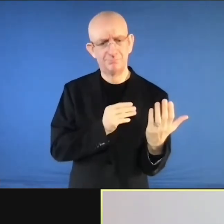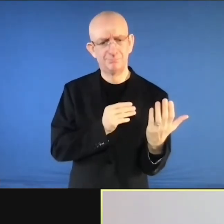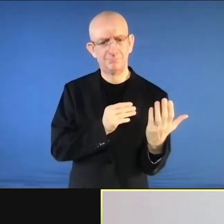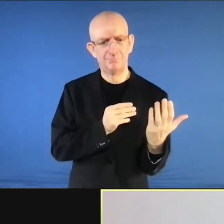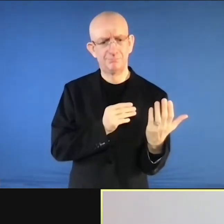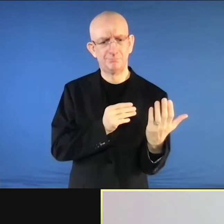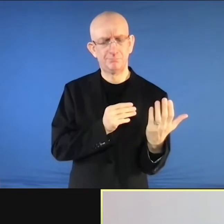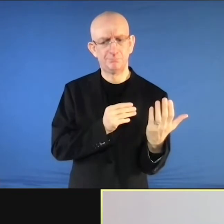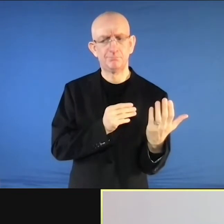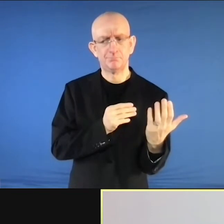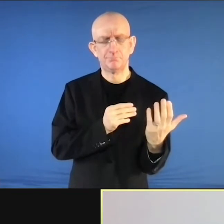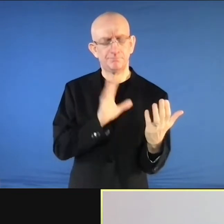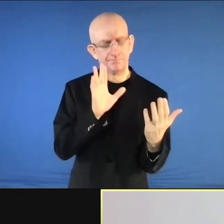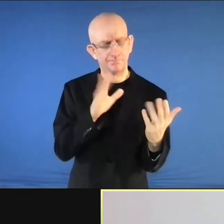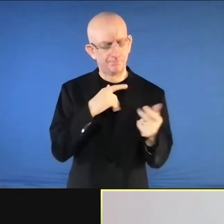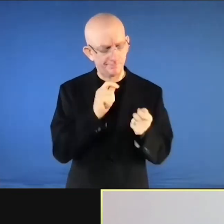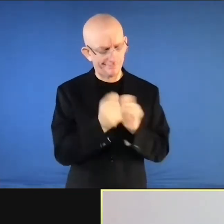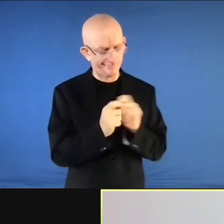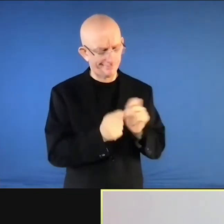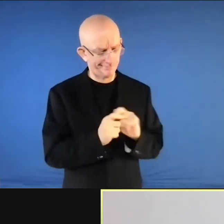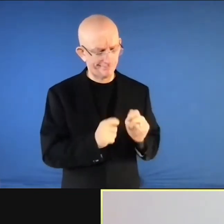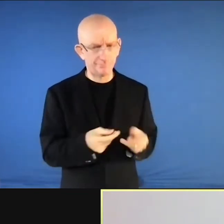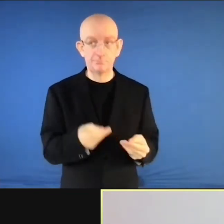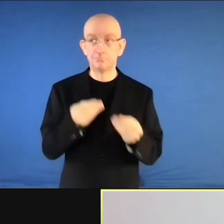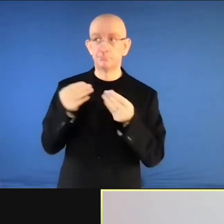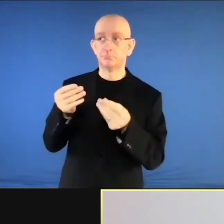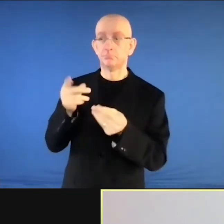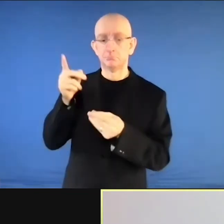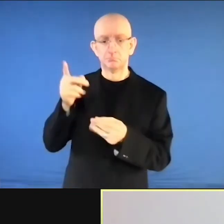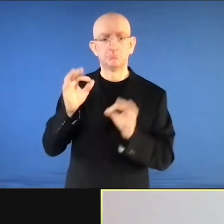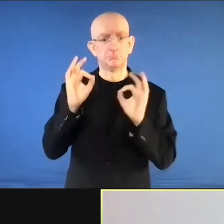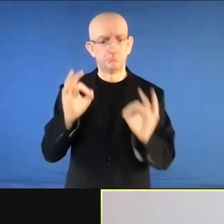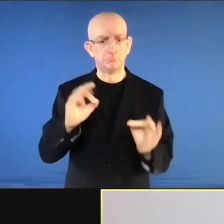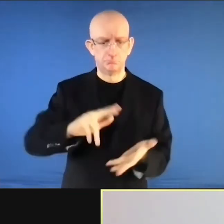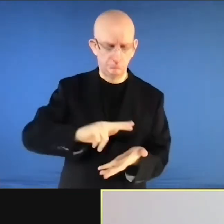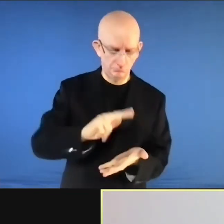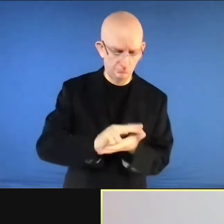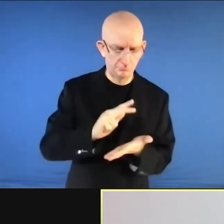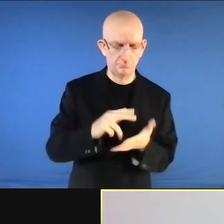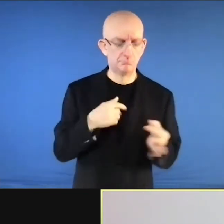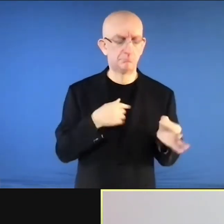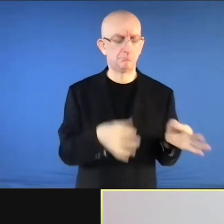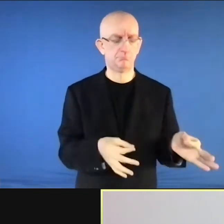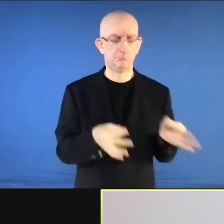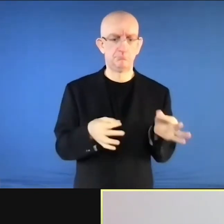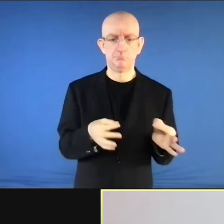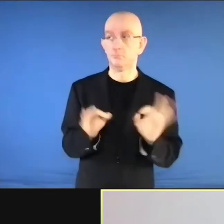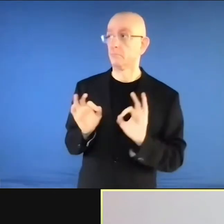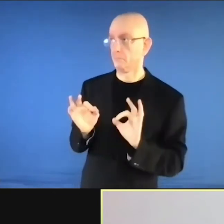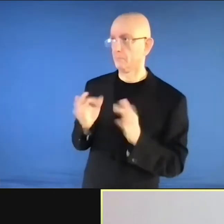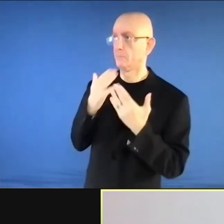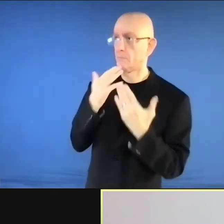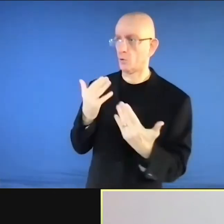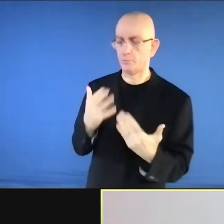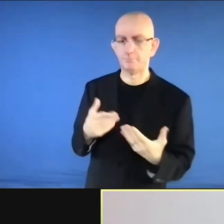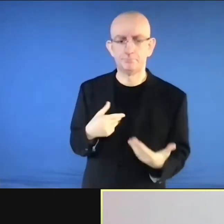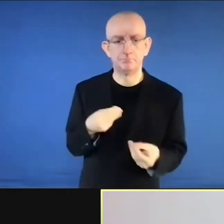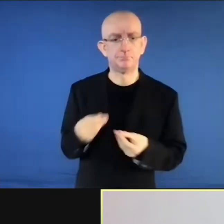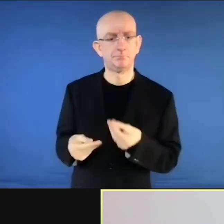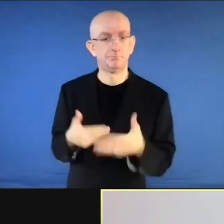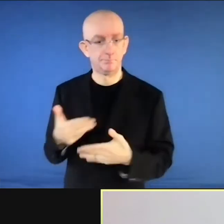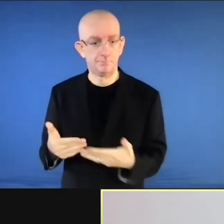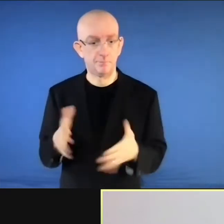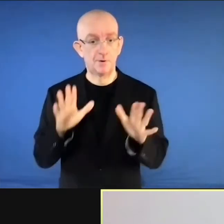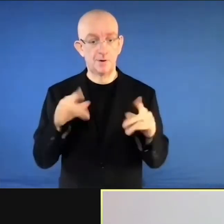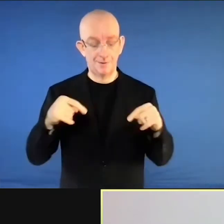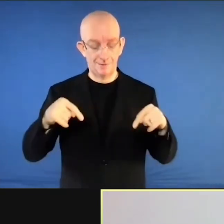Though I'm refugees living in the Dadaab camp, there is great need for me myself to actually follow